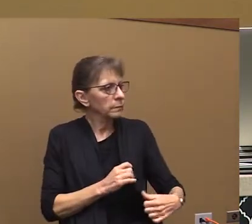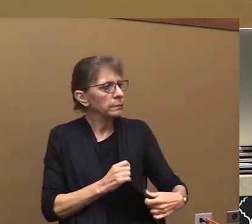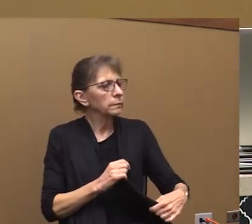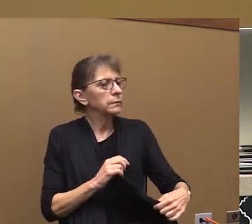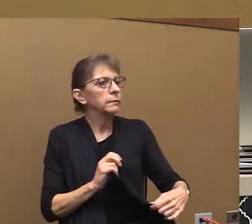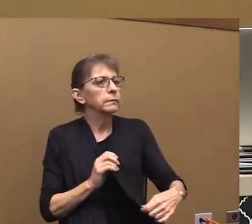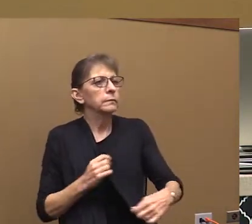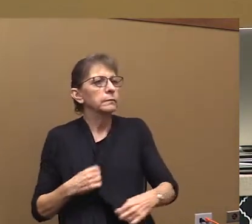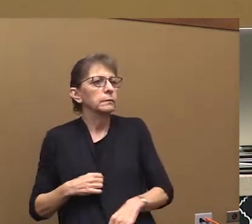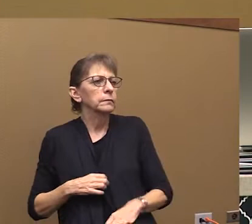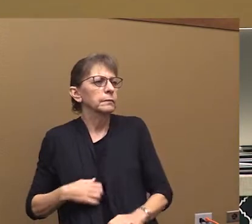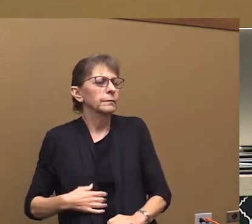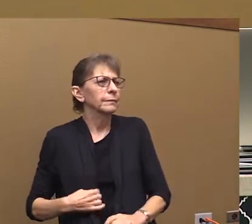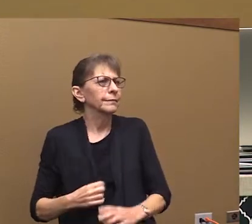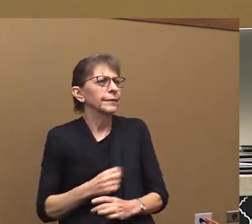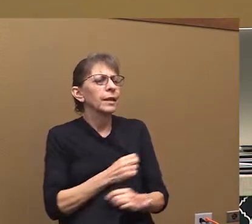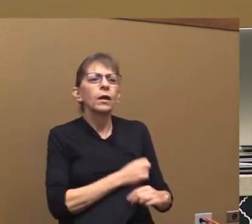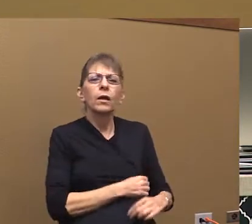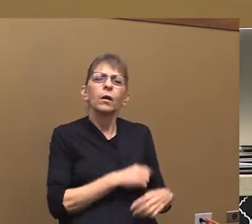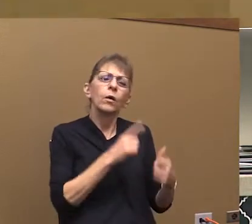something.